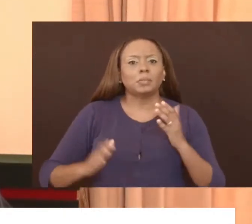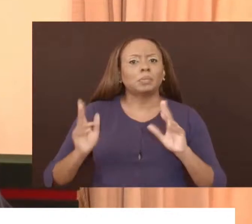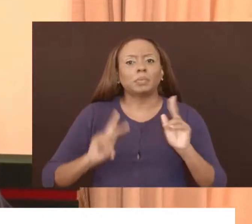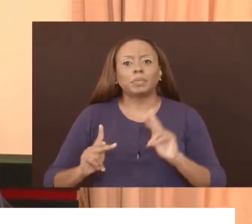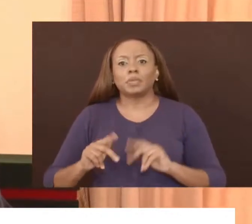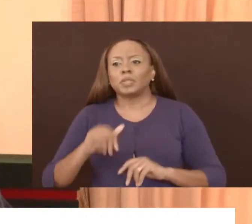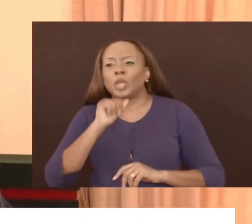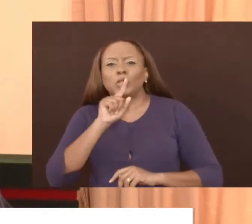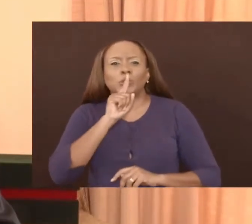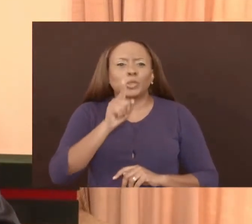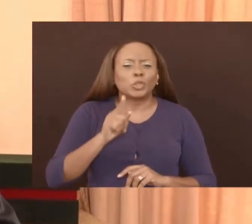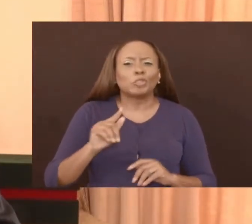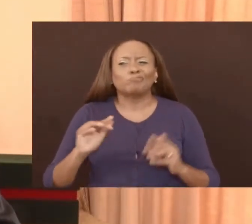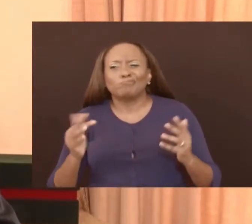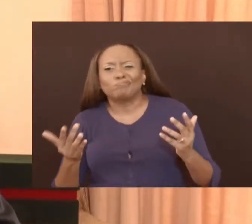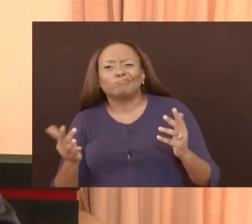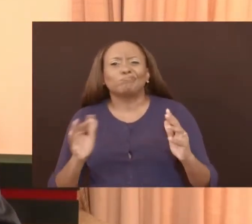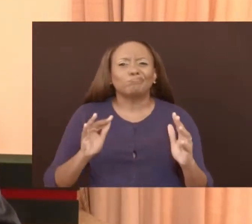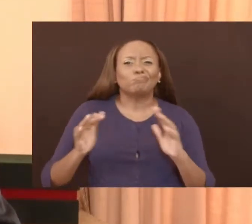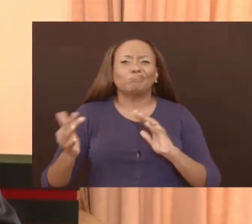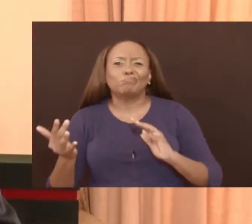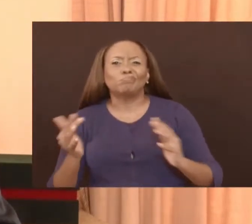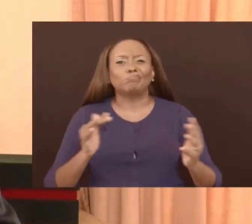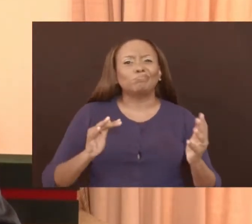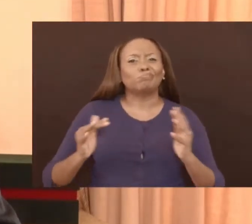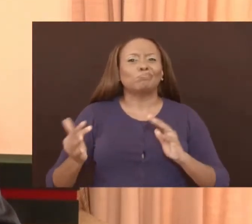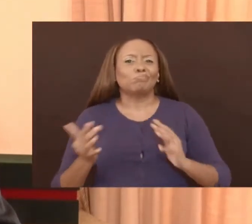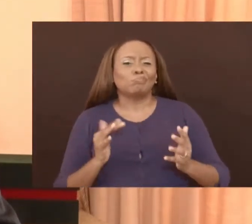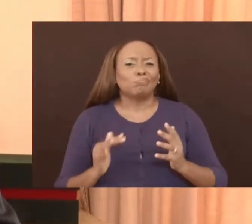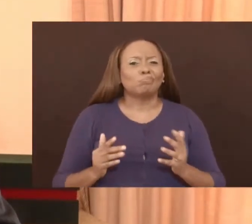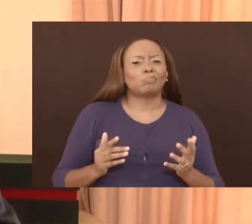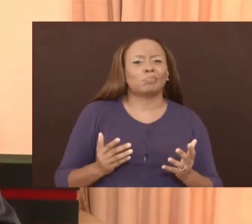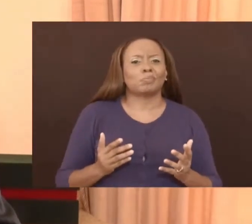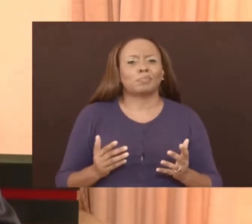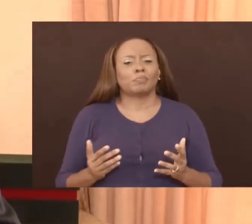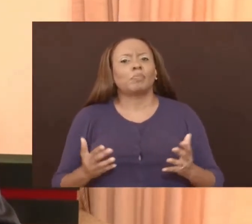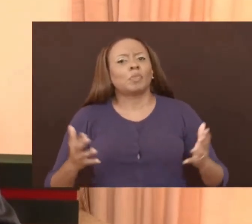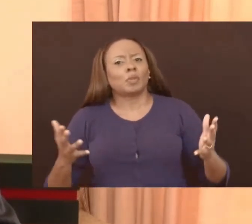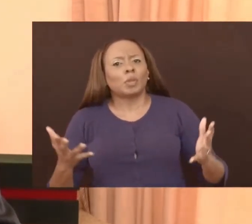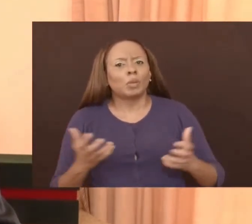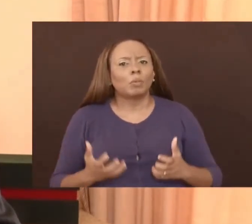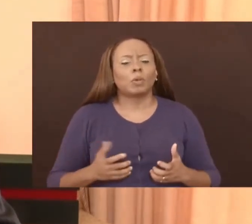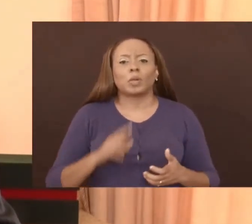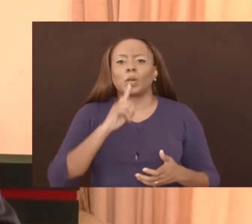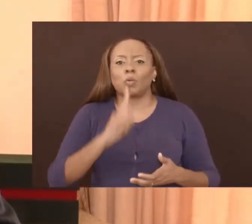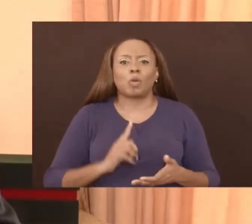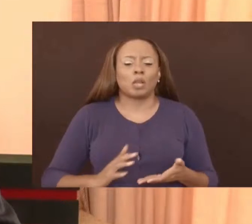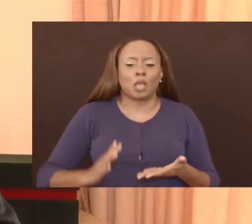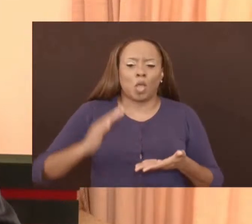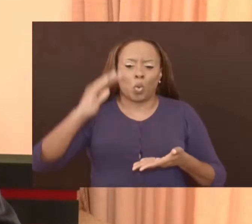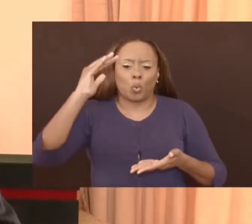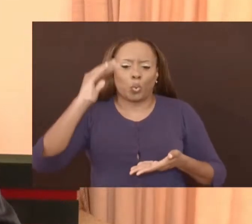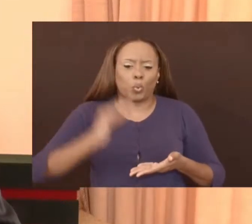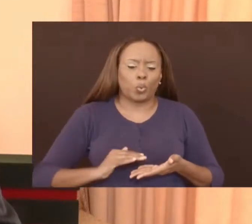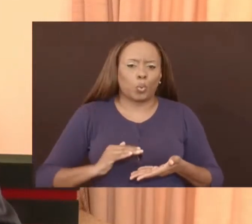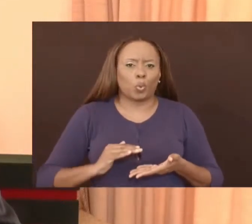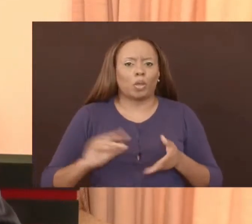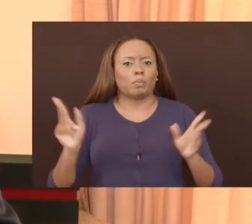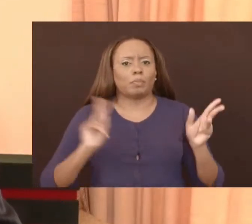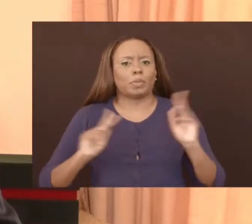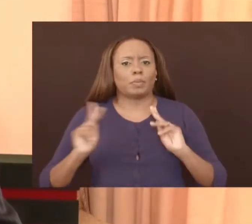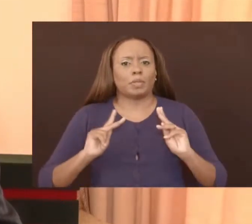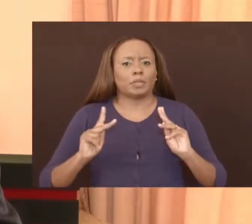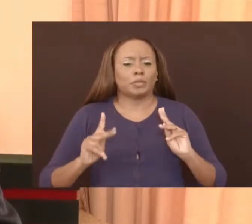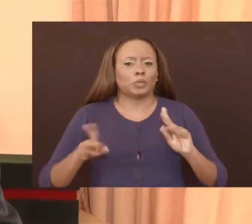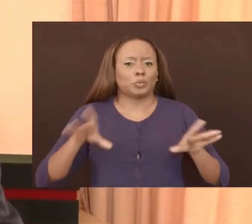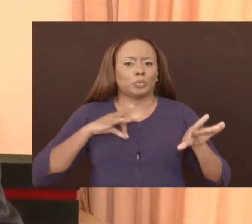you towards the goal of trying to minimize the damage that can be done by COVID. And that I